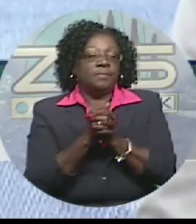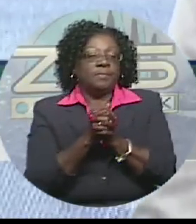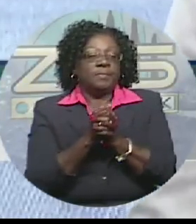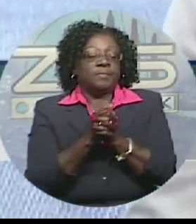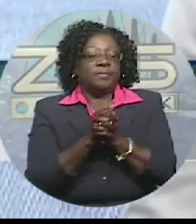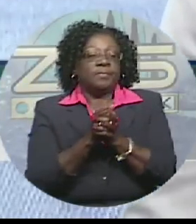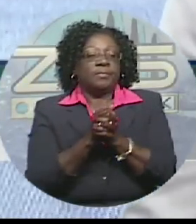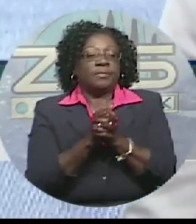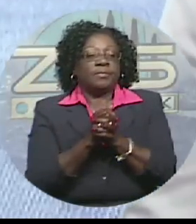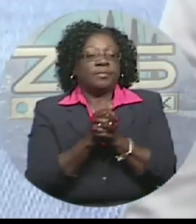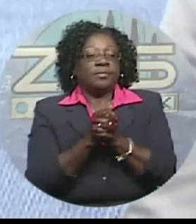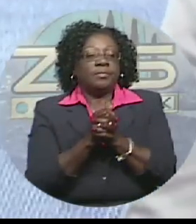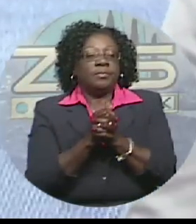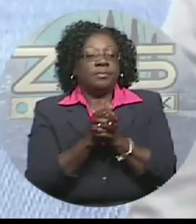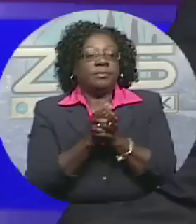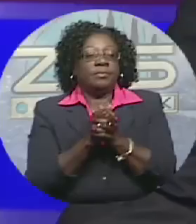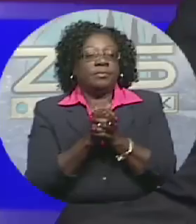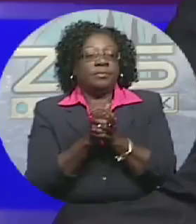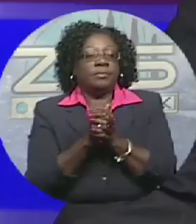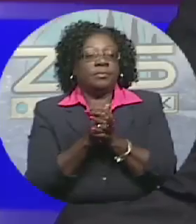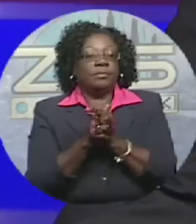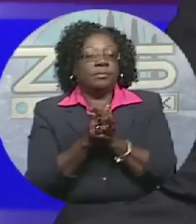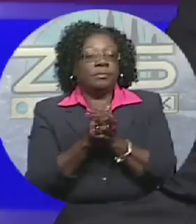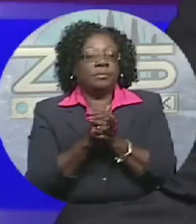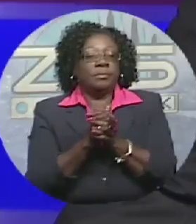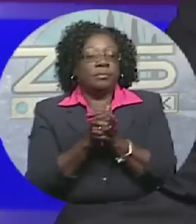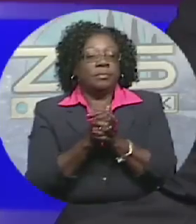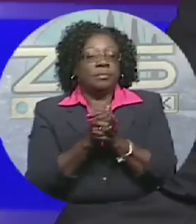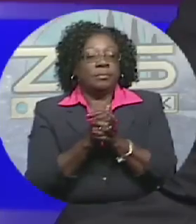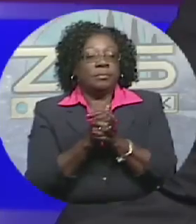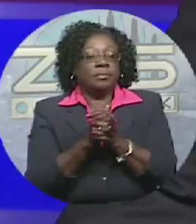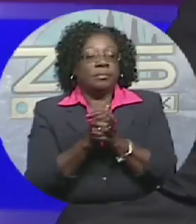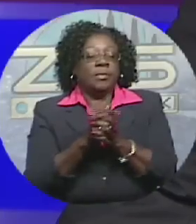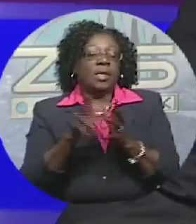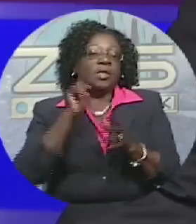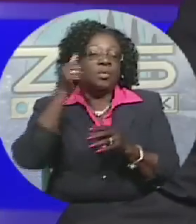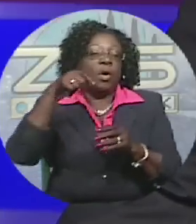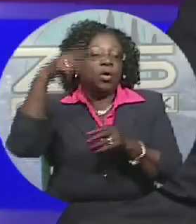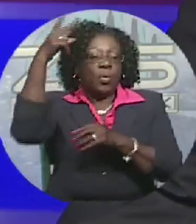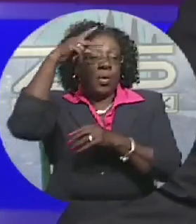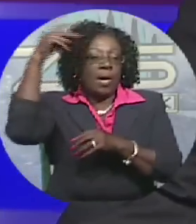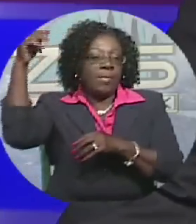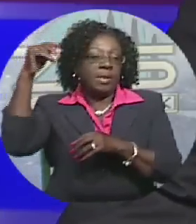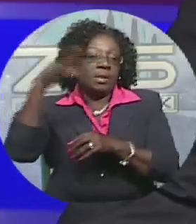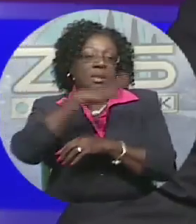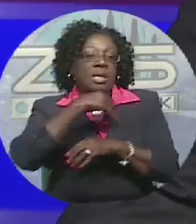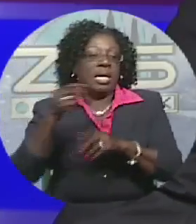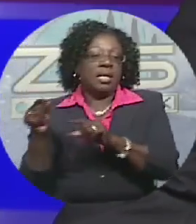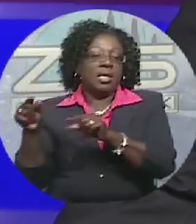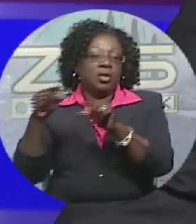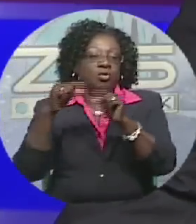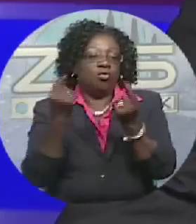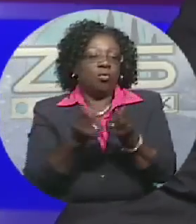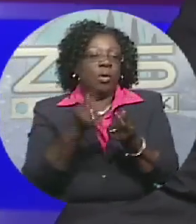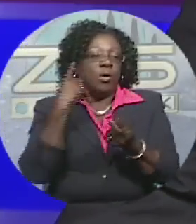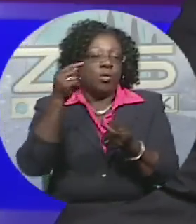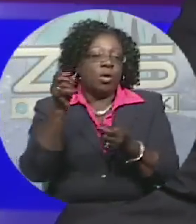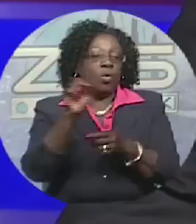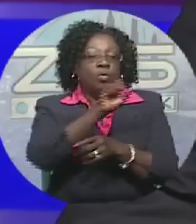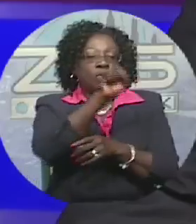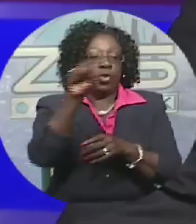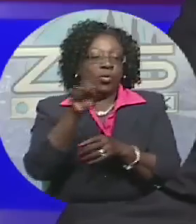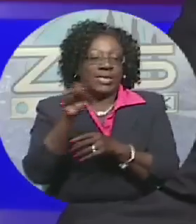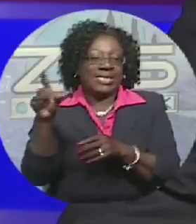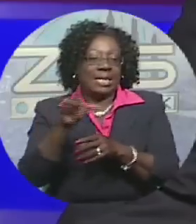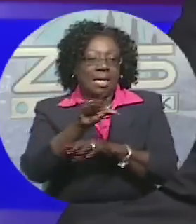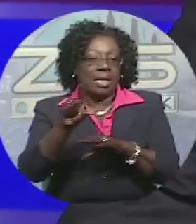Opal Roach, ZLNS Network News. All right, Opal, thanks a lot. Now, tomorrow, the Prime Minister and his delegation will head to Switzerland to attend